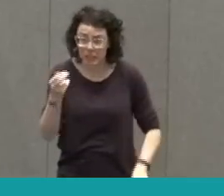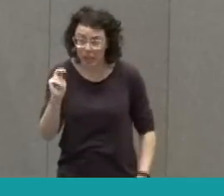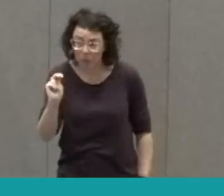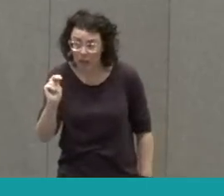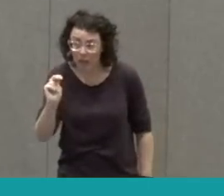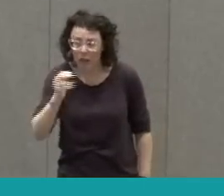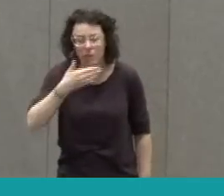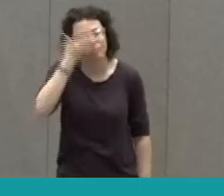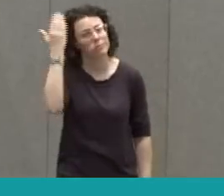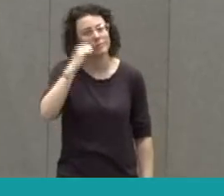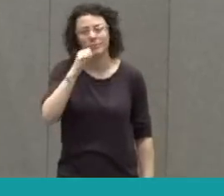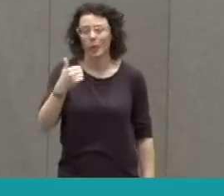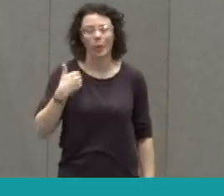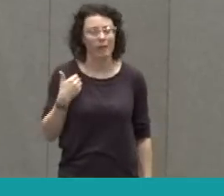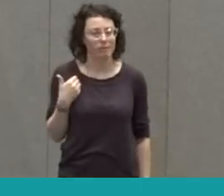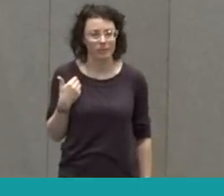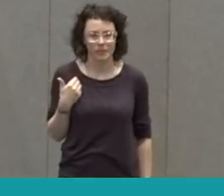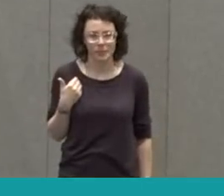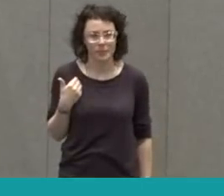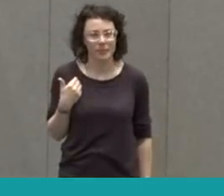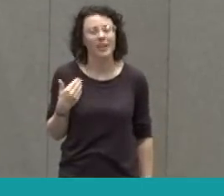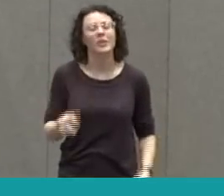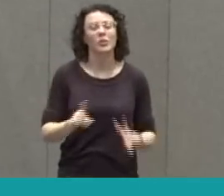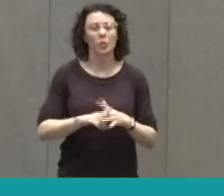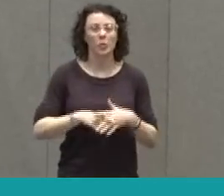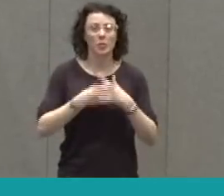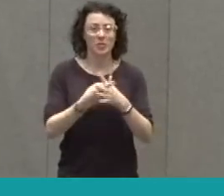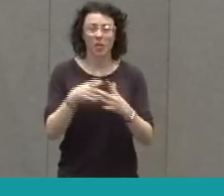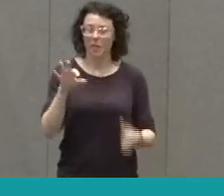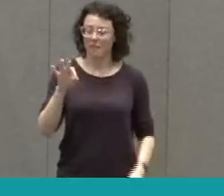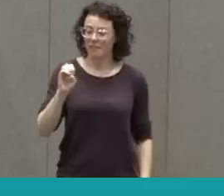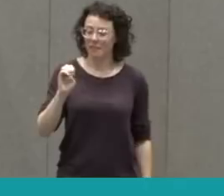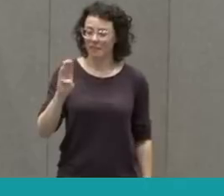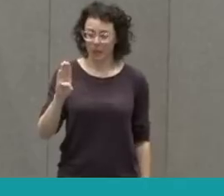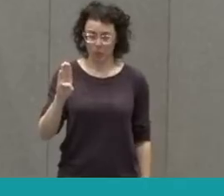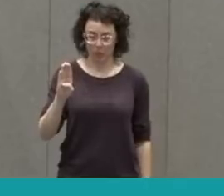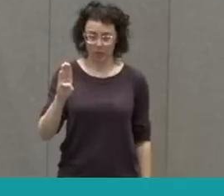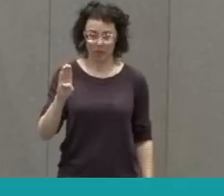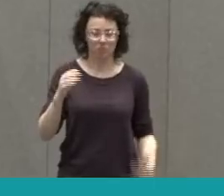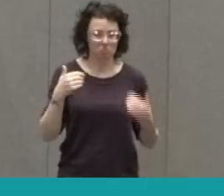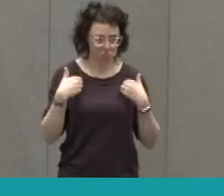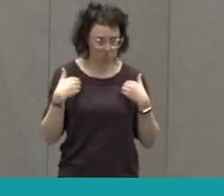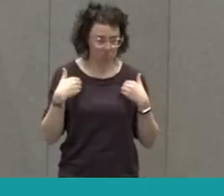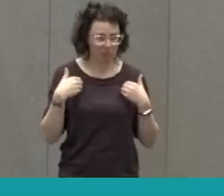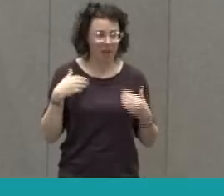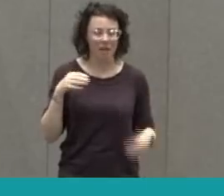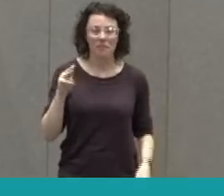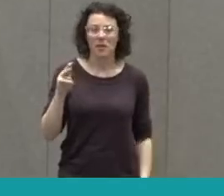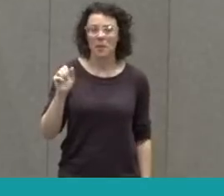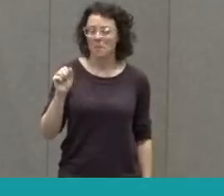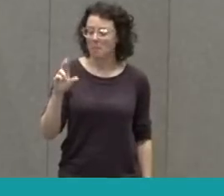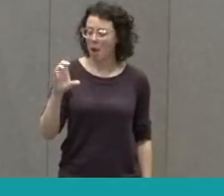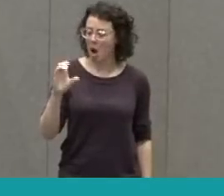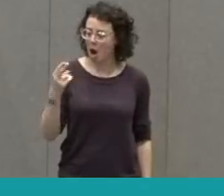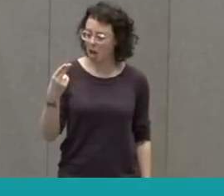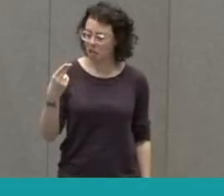any. So we'll start with February. I see a February, a March.